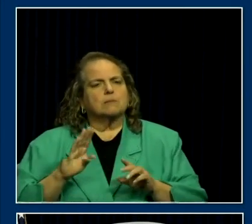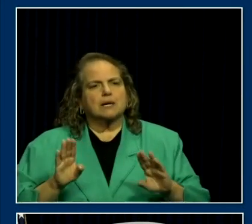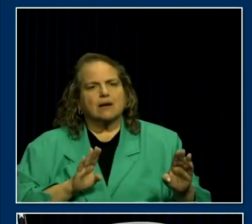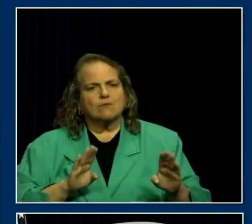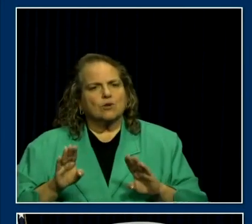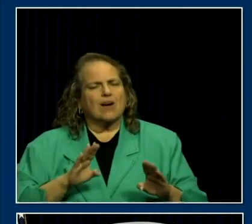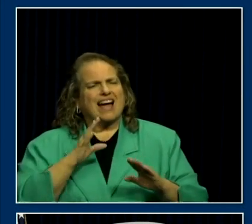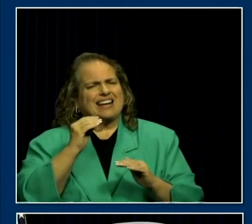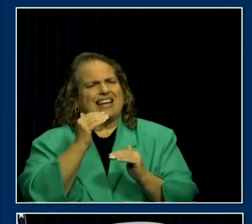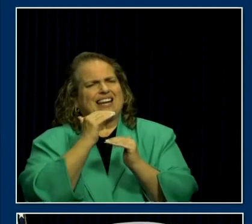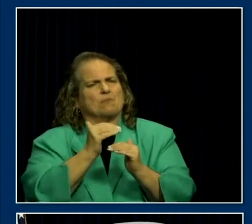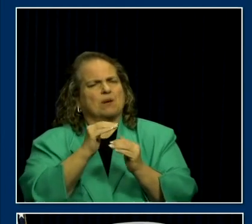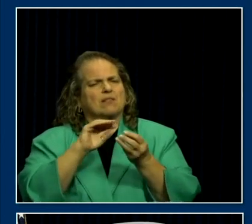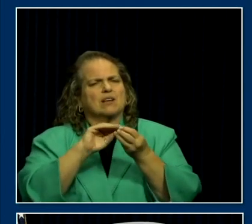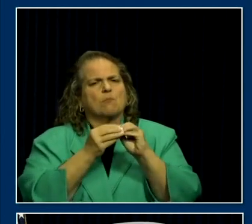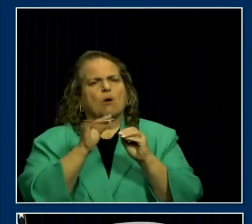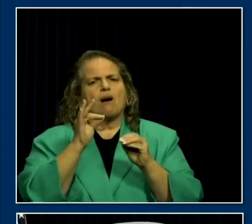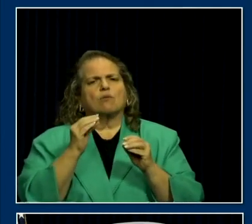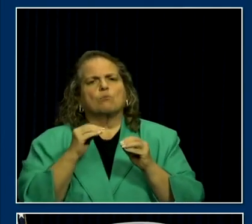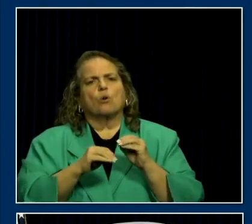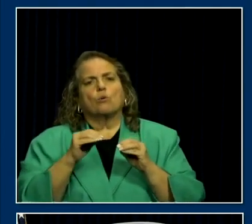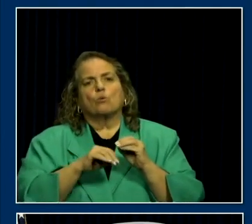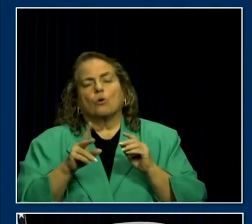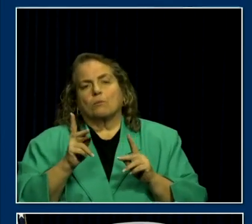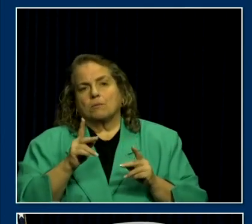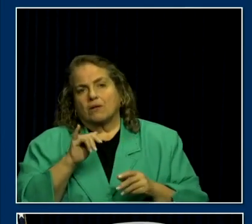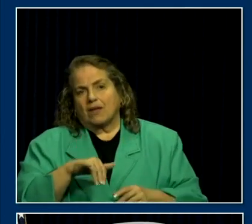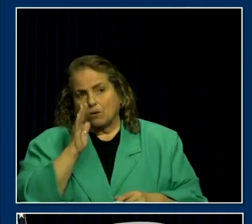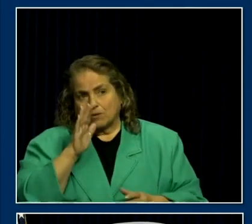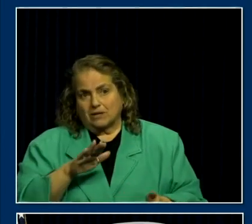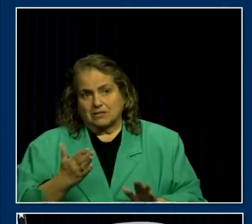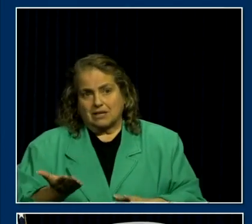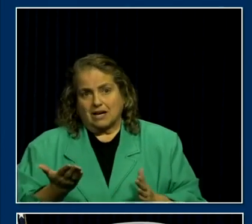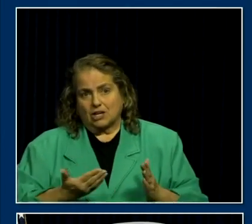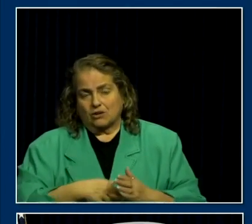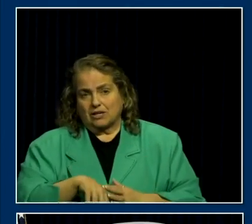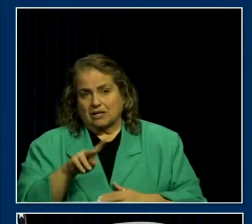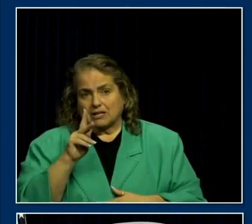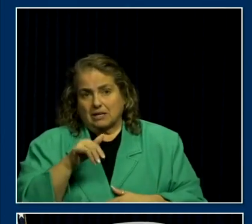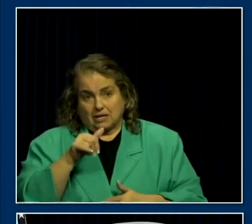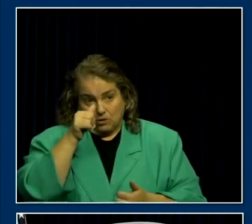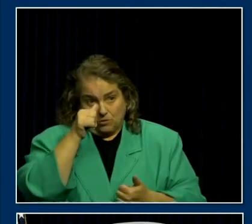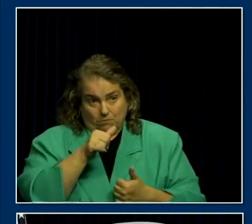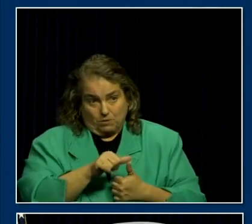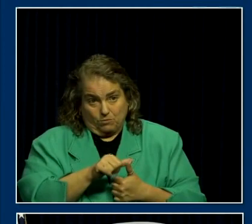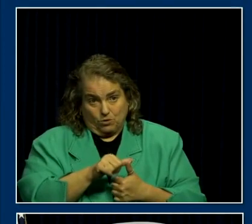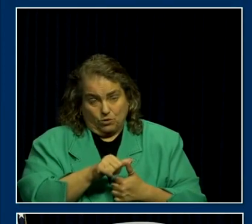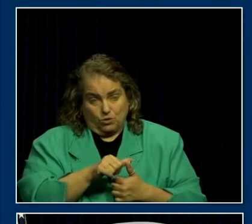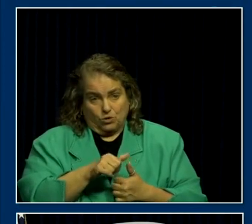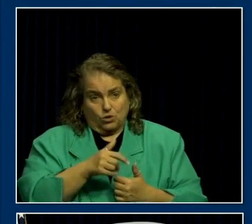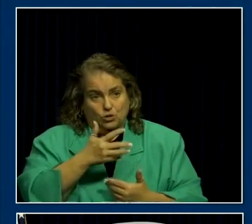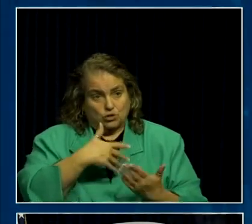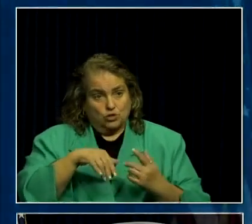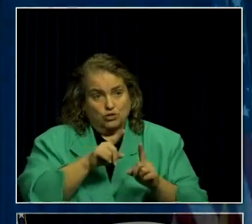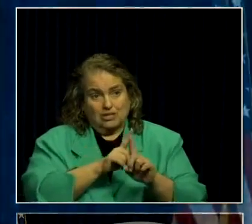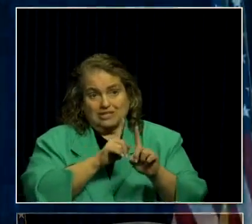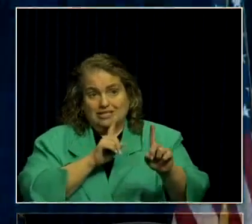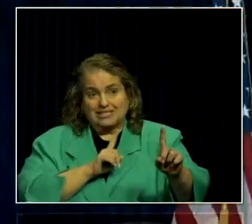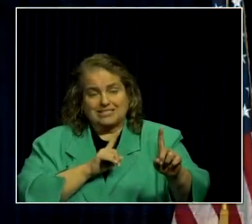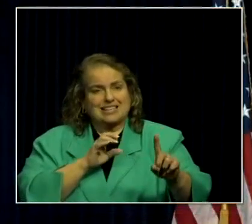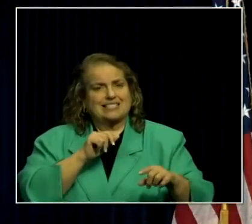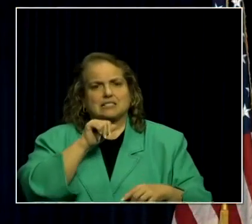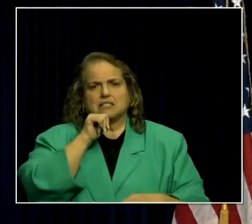can limit the number of additional people that we will lose here in Kentucky. Remember that social distancing is not